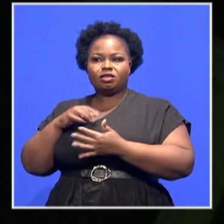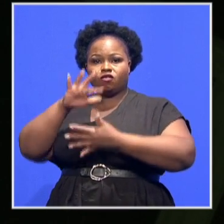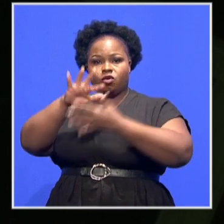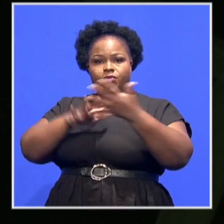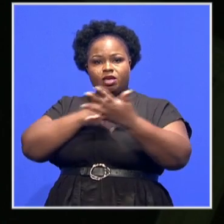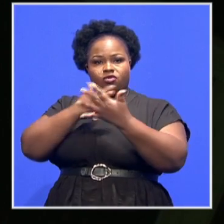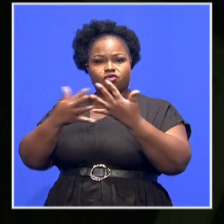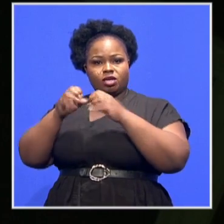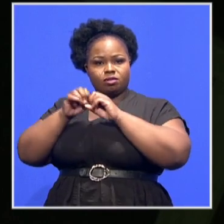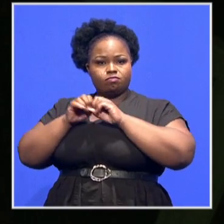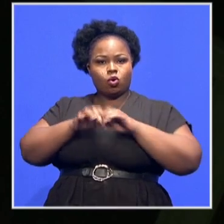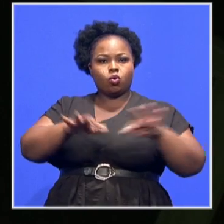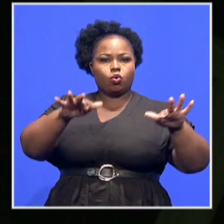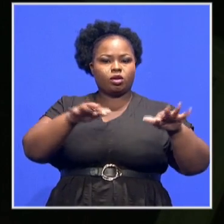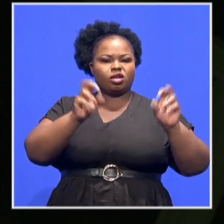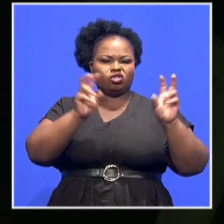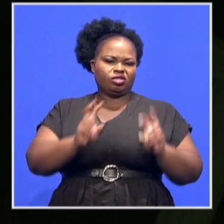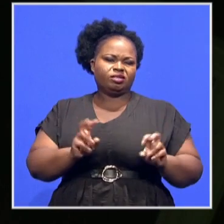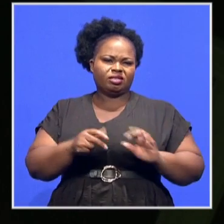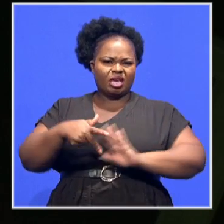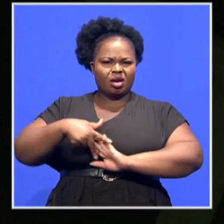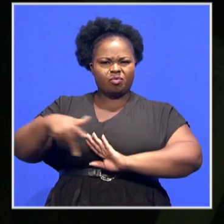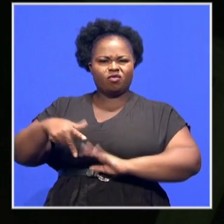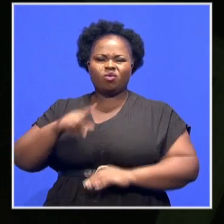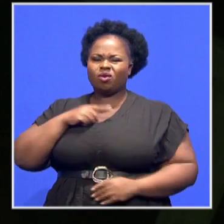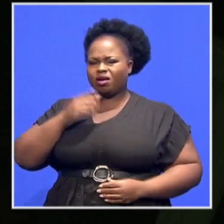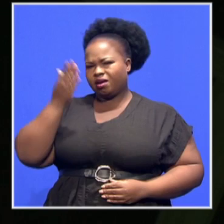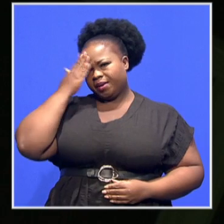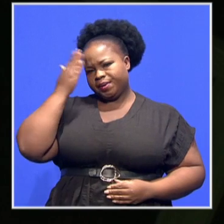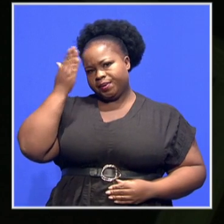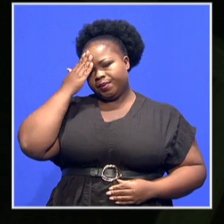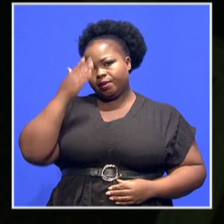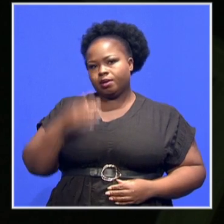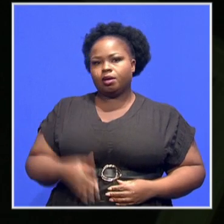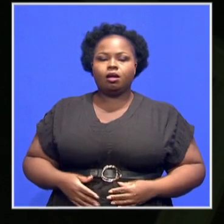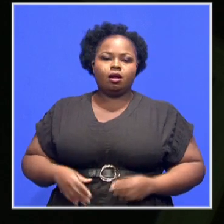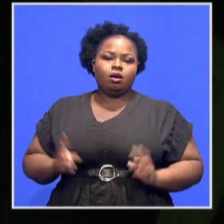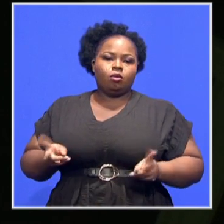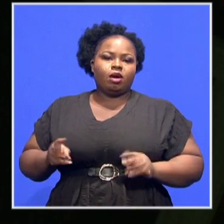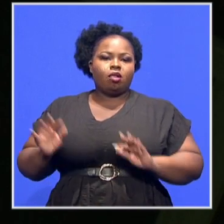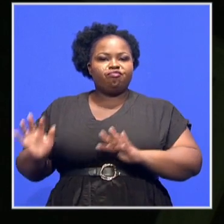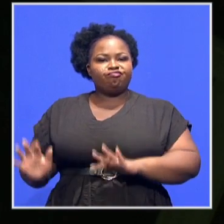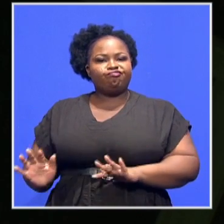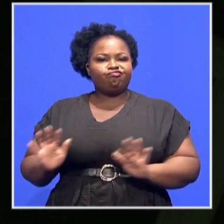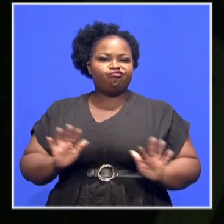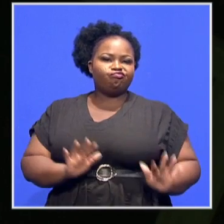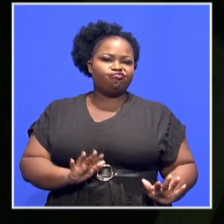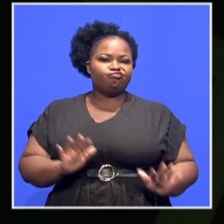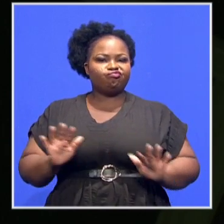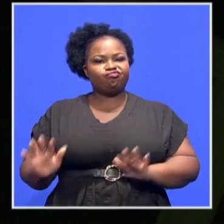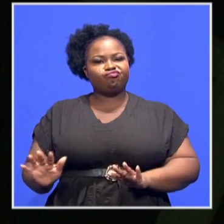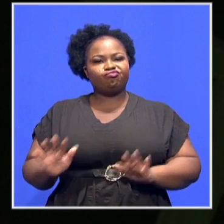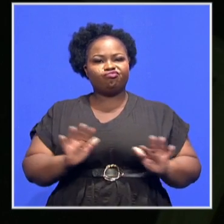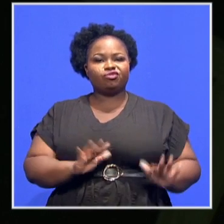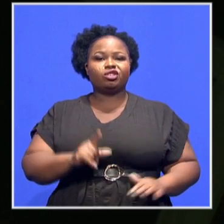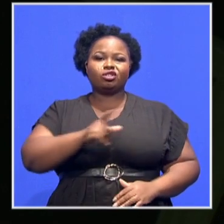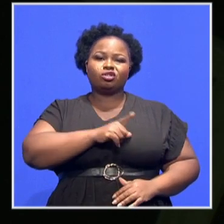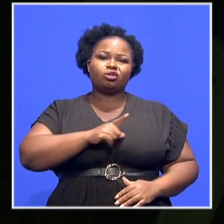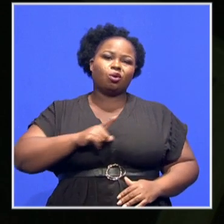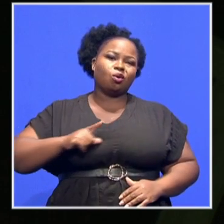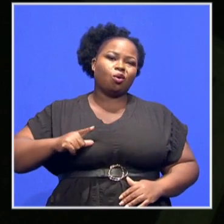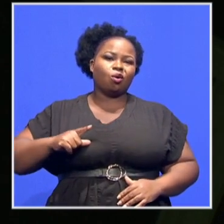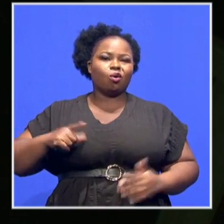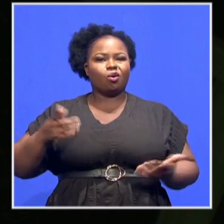know, things tend to move rather slowly at a glacial pace in